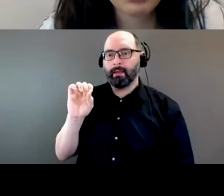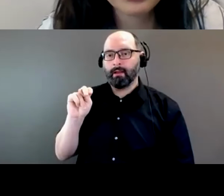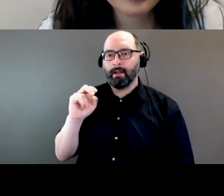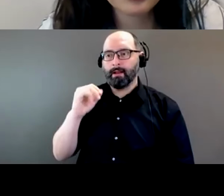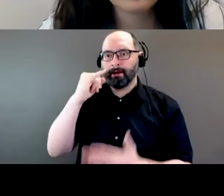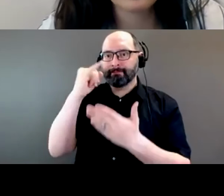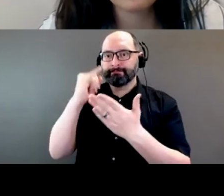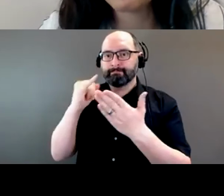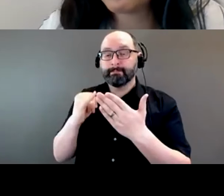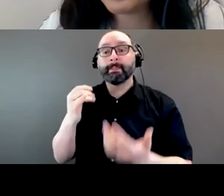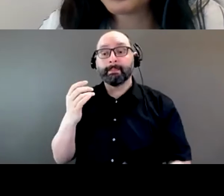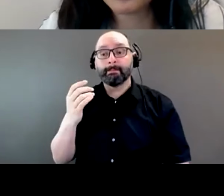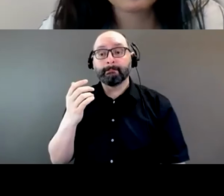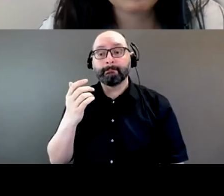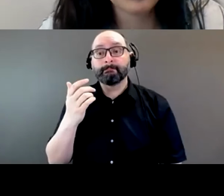conceptual knowledge